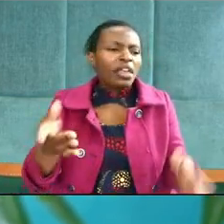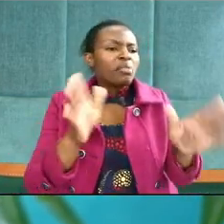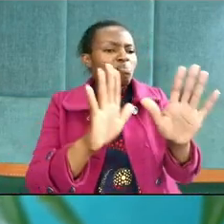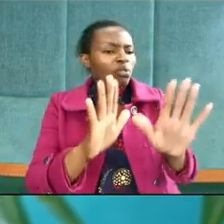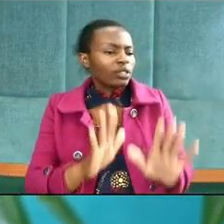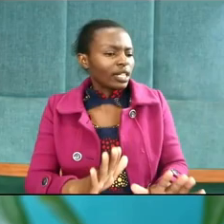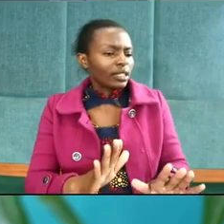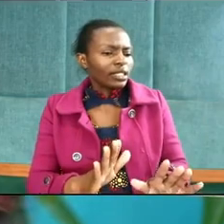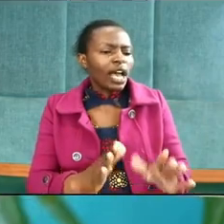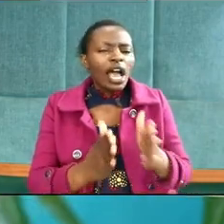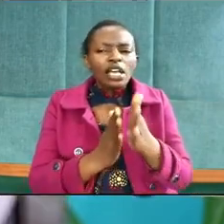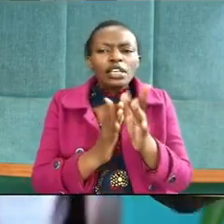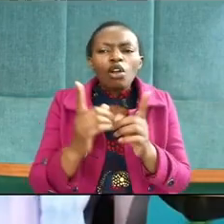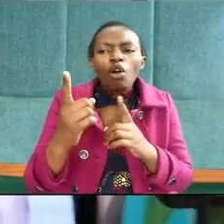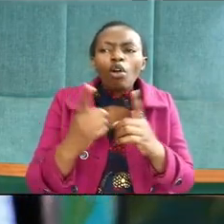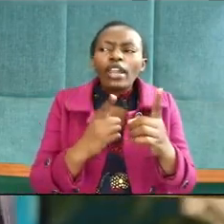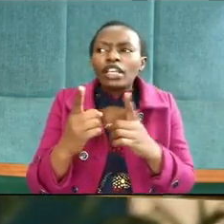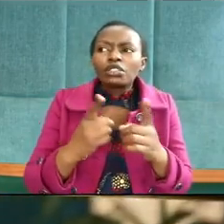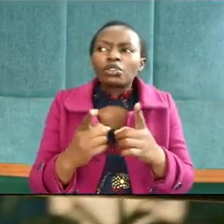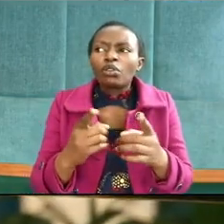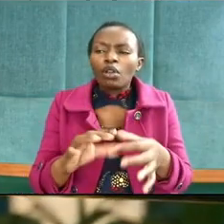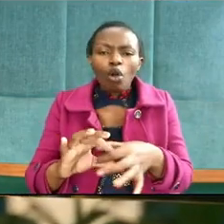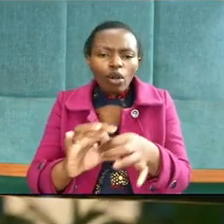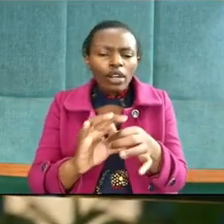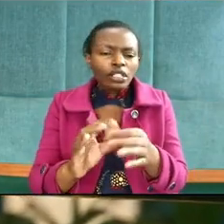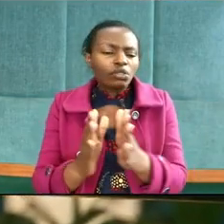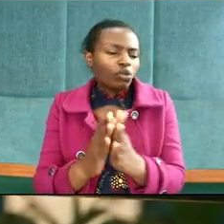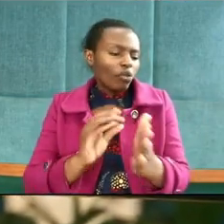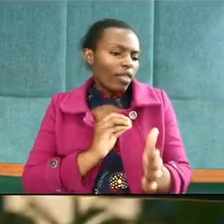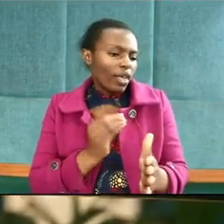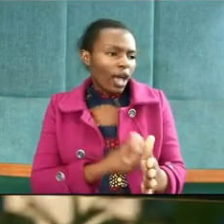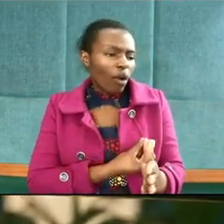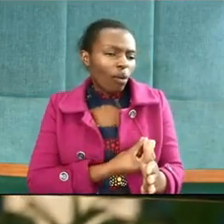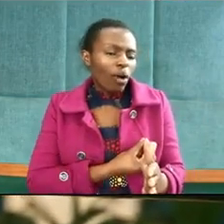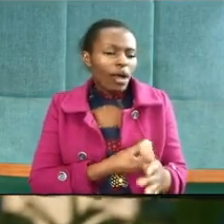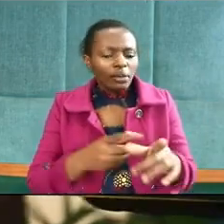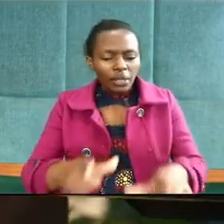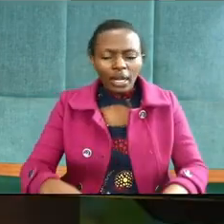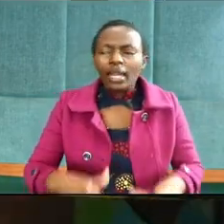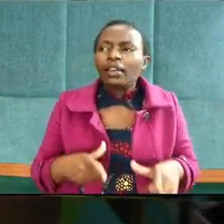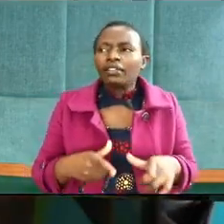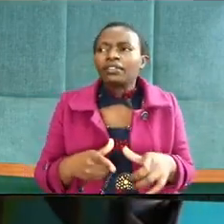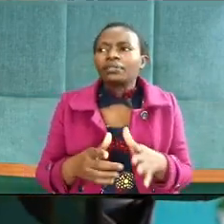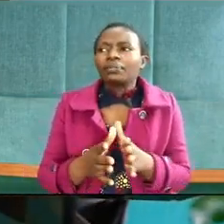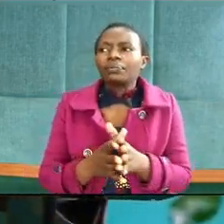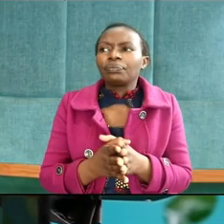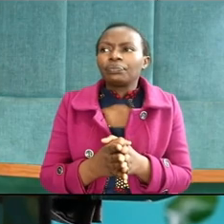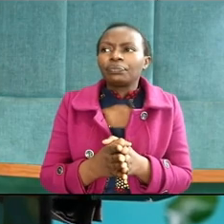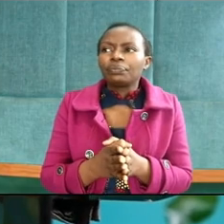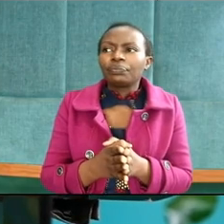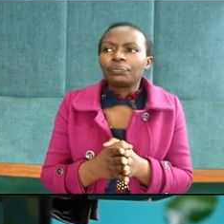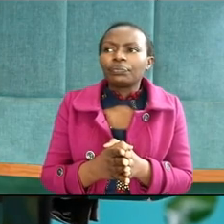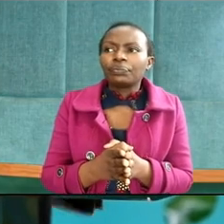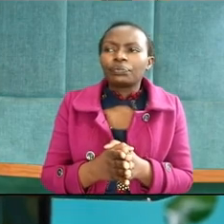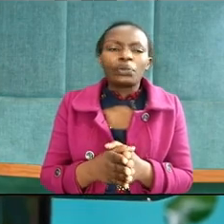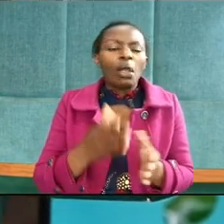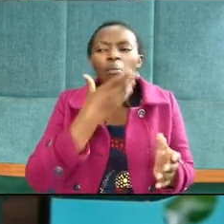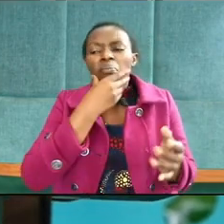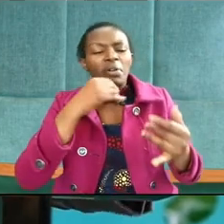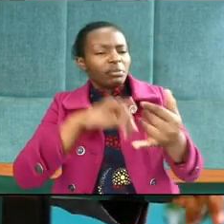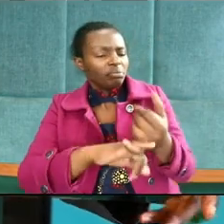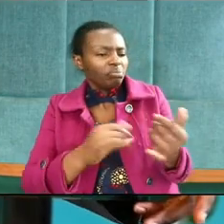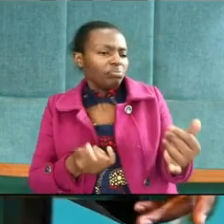interaction that must characterize our social well-being. So my brothers and sisters,